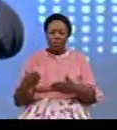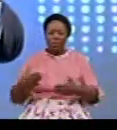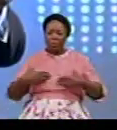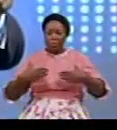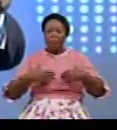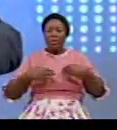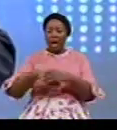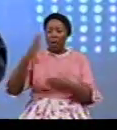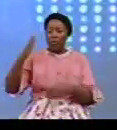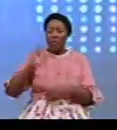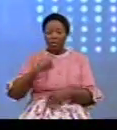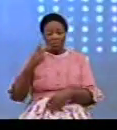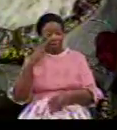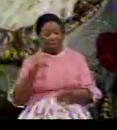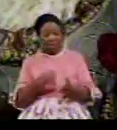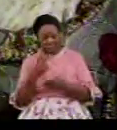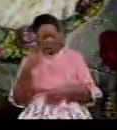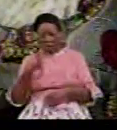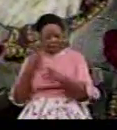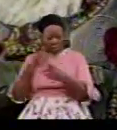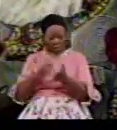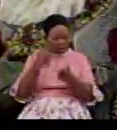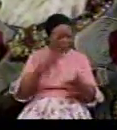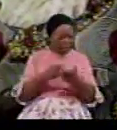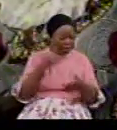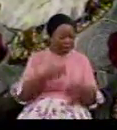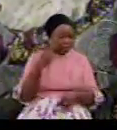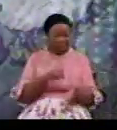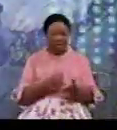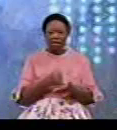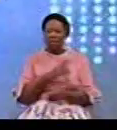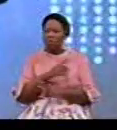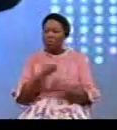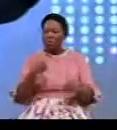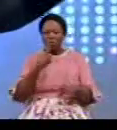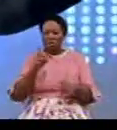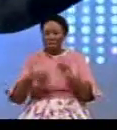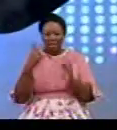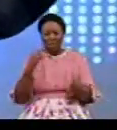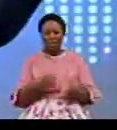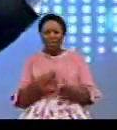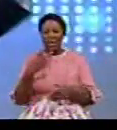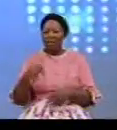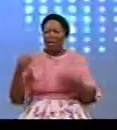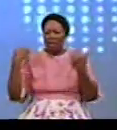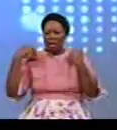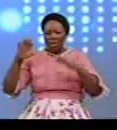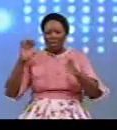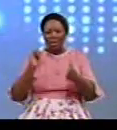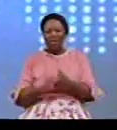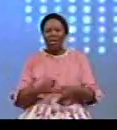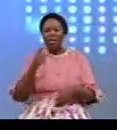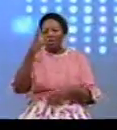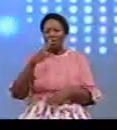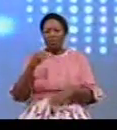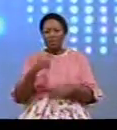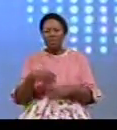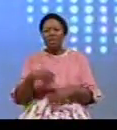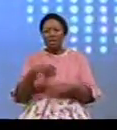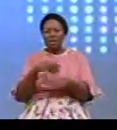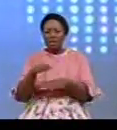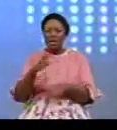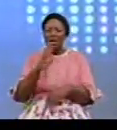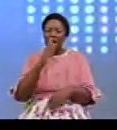the various language section, wherever you are, raise up that hand and stand up. As you're standing up,